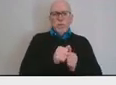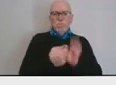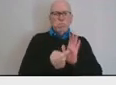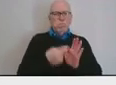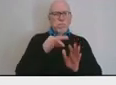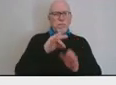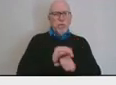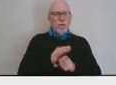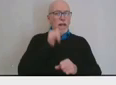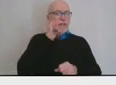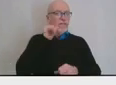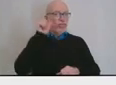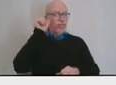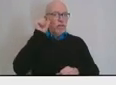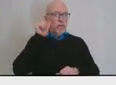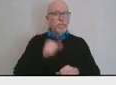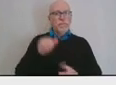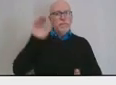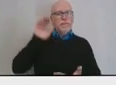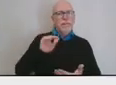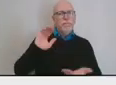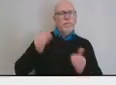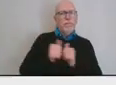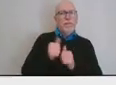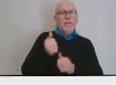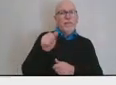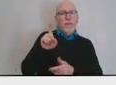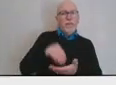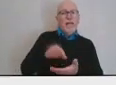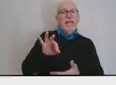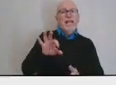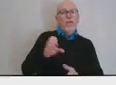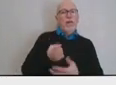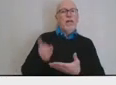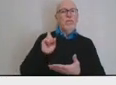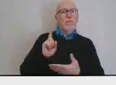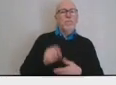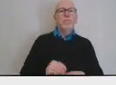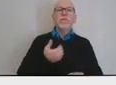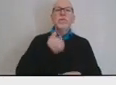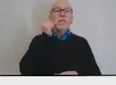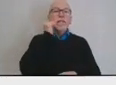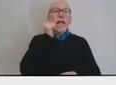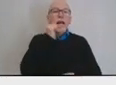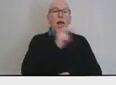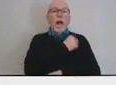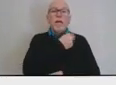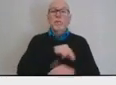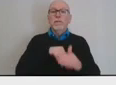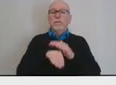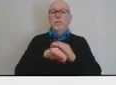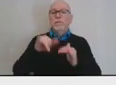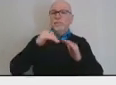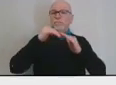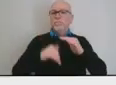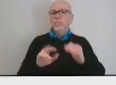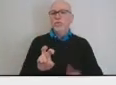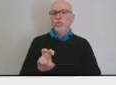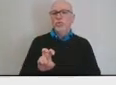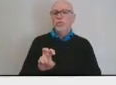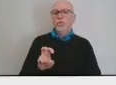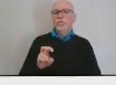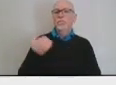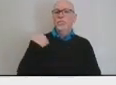of yesterday, down from about 1,900 last week. Our daily hospital admissions have fallen below 200, down from a peak